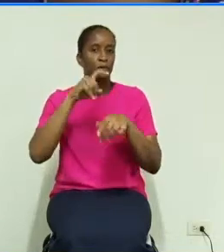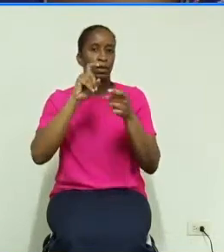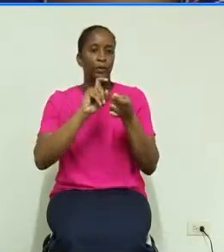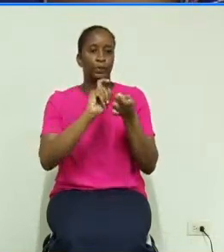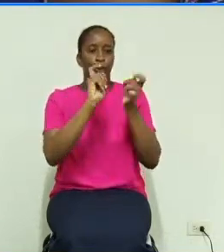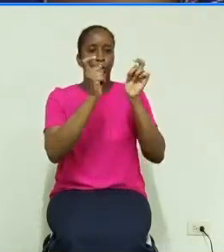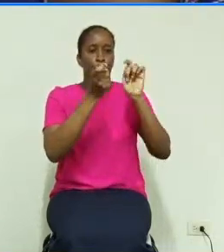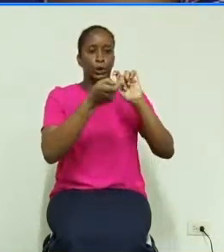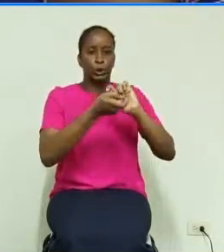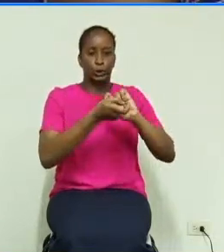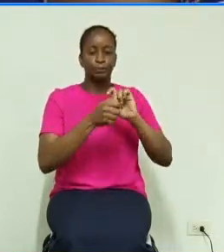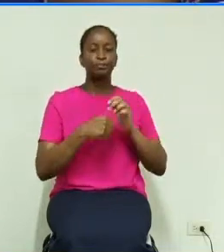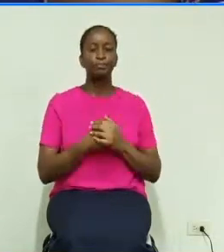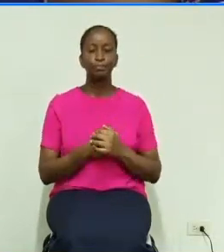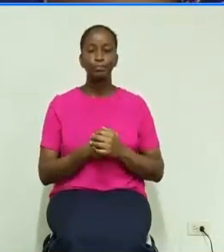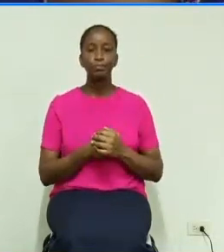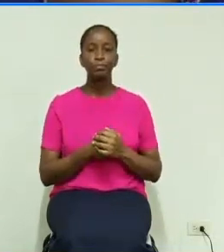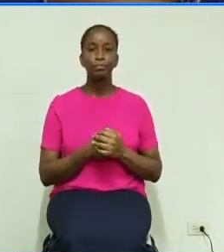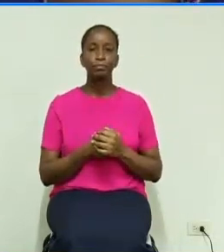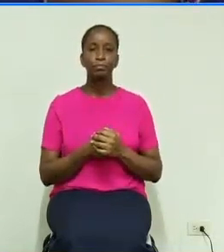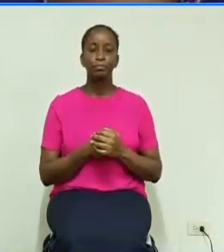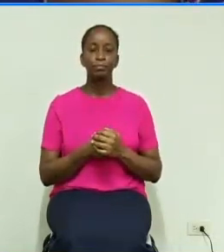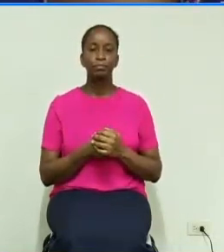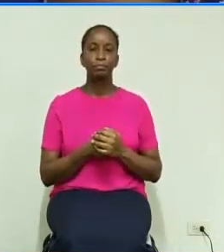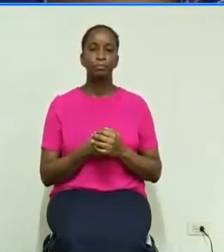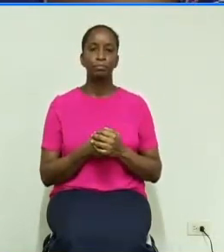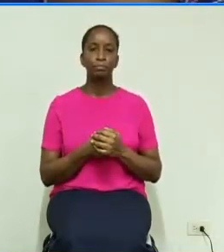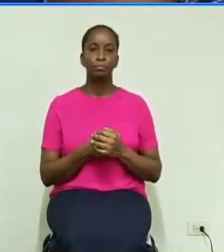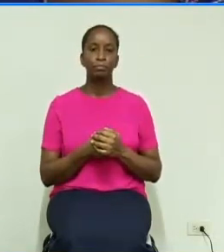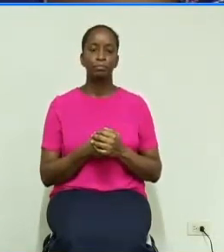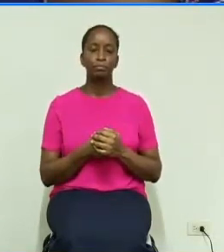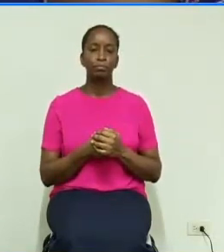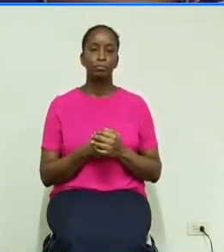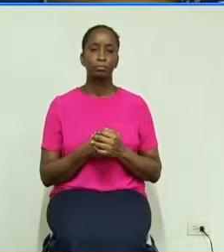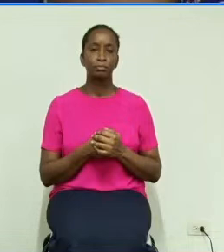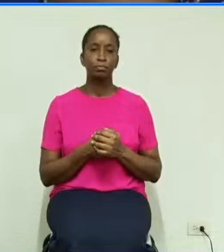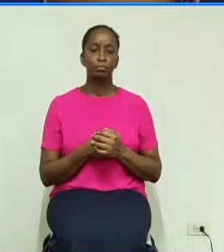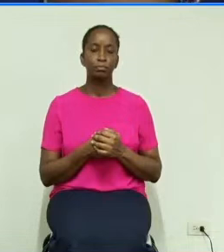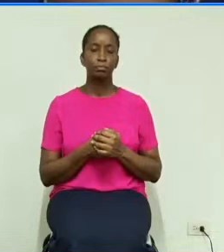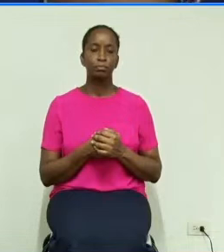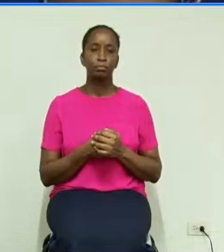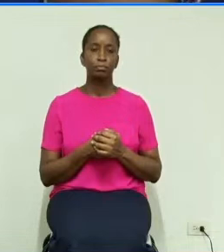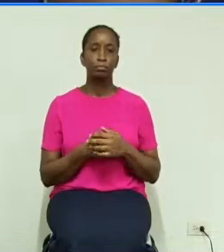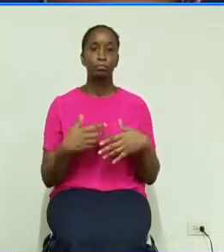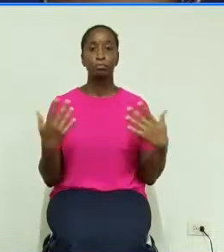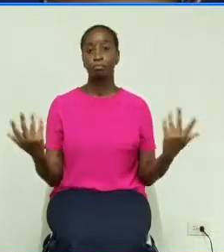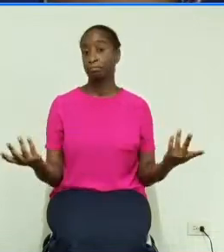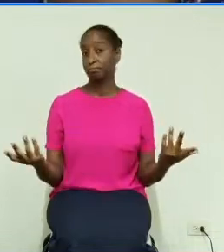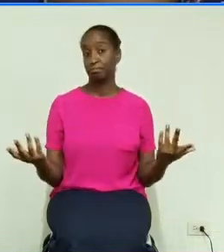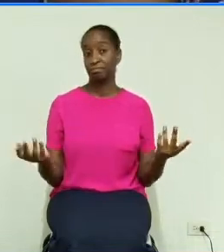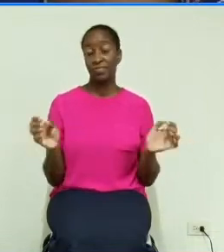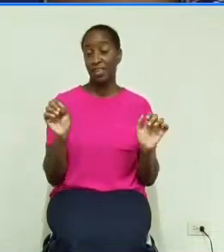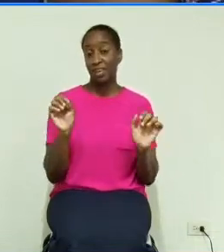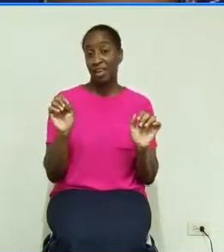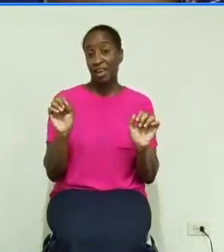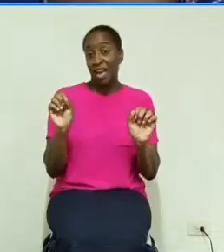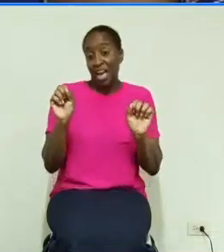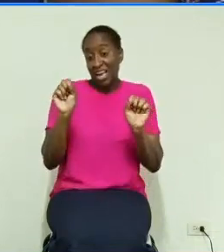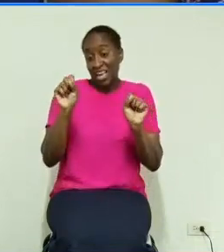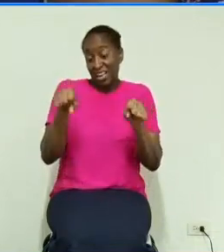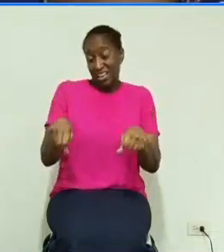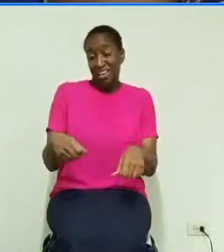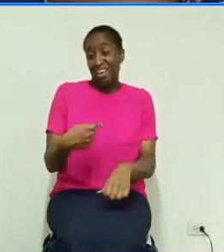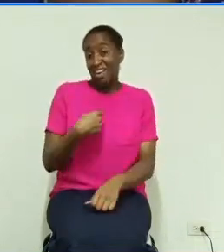the numbers. I do not pretend to such an academic brain to sit and tell you X percentages or Y quotas need to